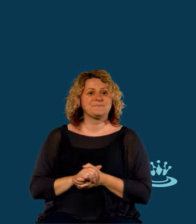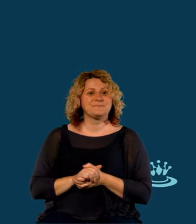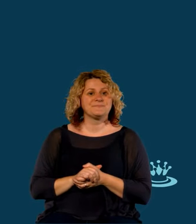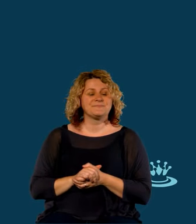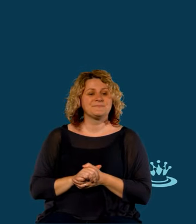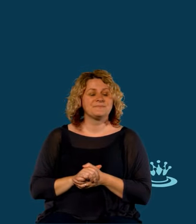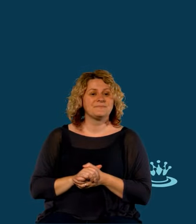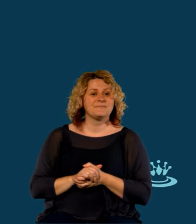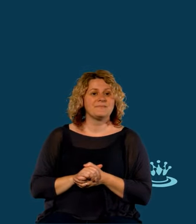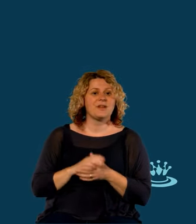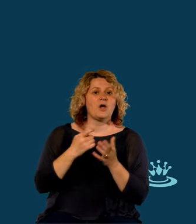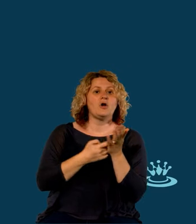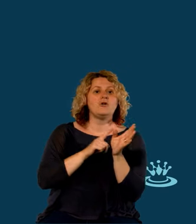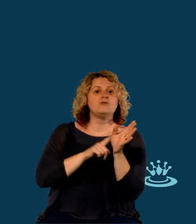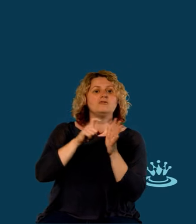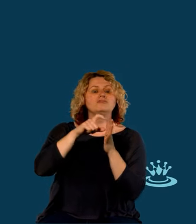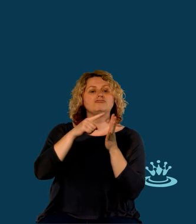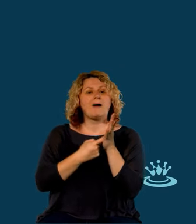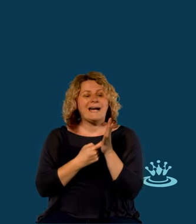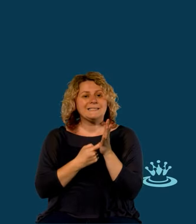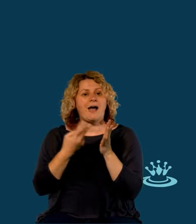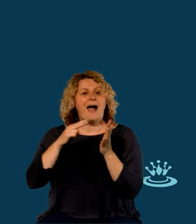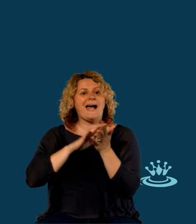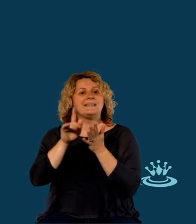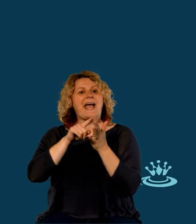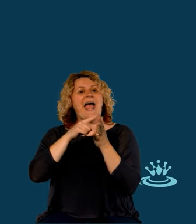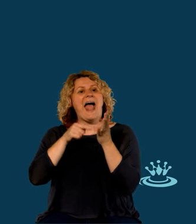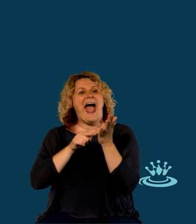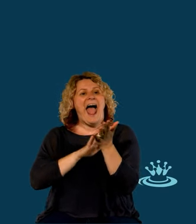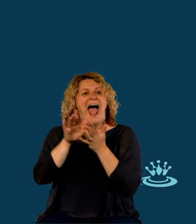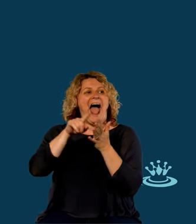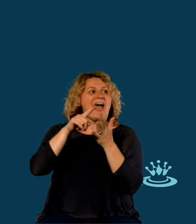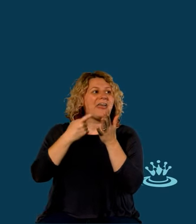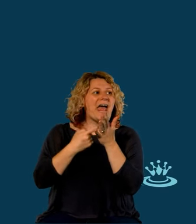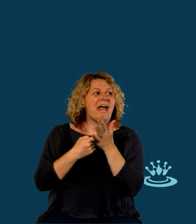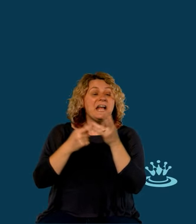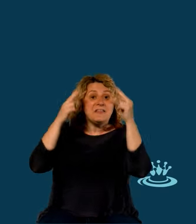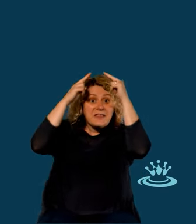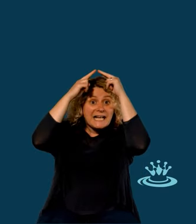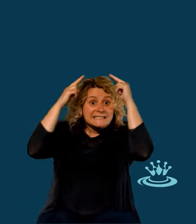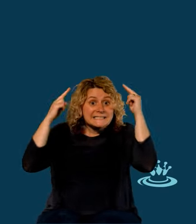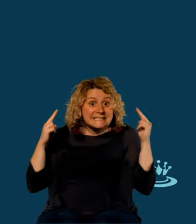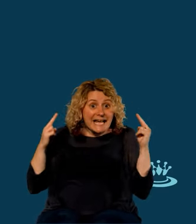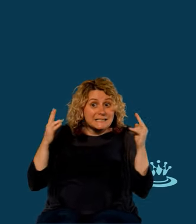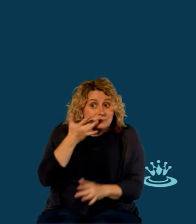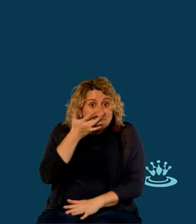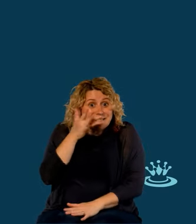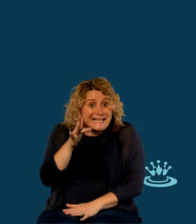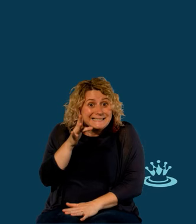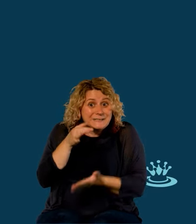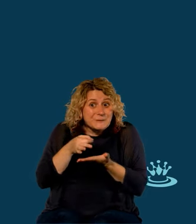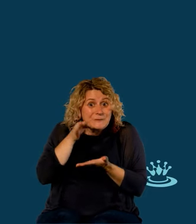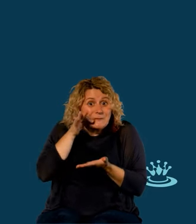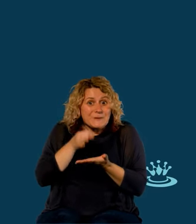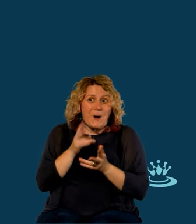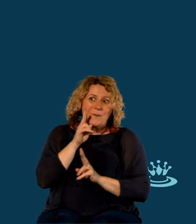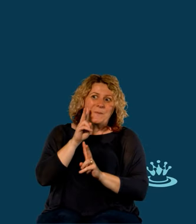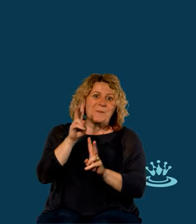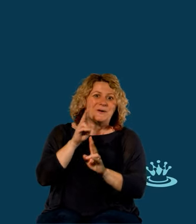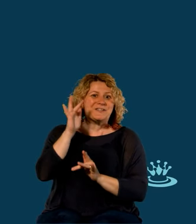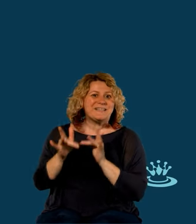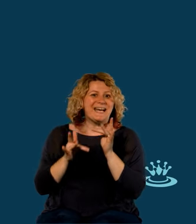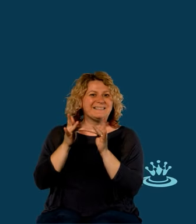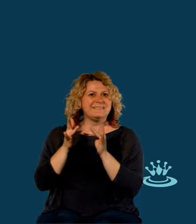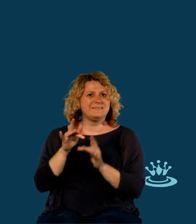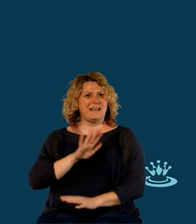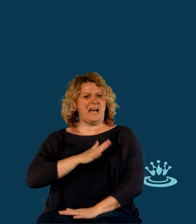And here is Ryder and Heather Rogers in their tent, in their front room in Dorset, joining virtually Keswick. I wouldn't fancy